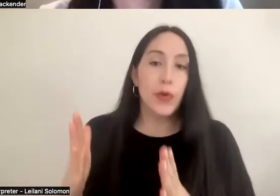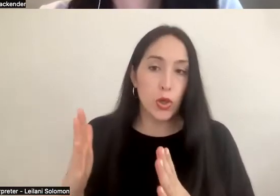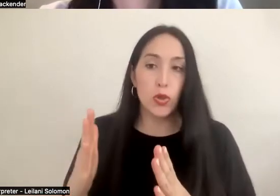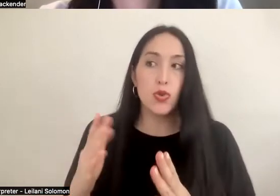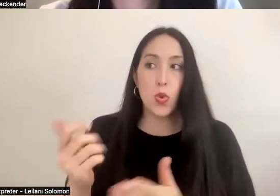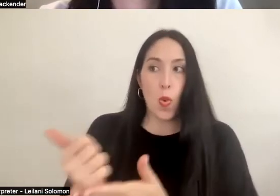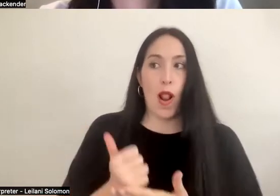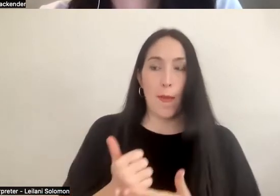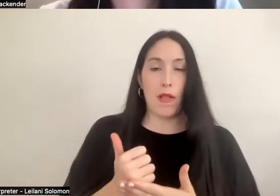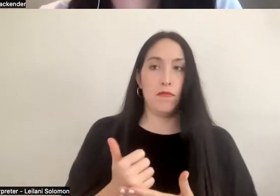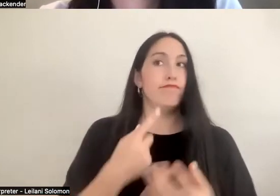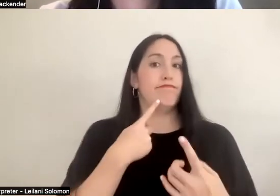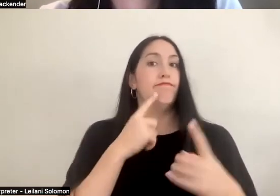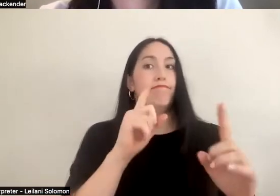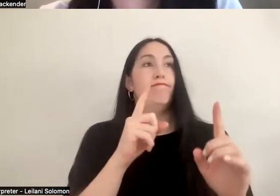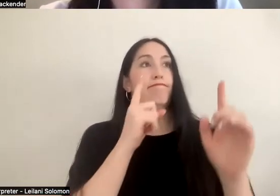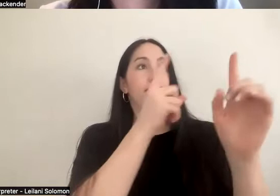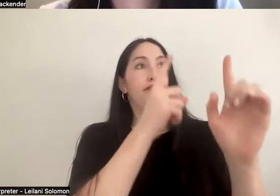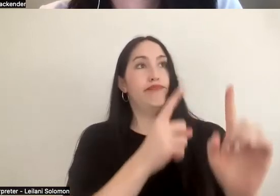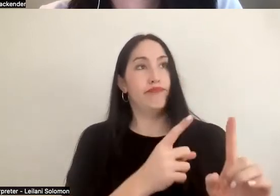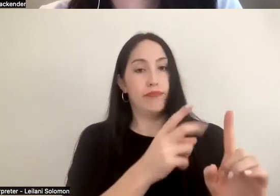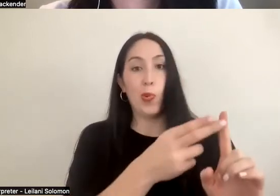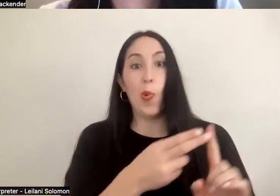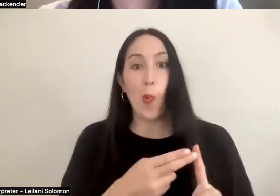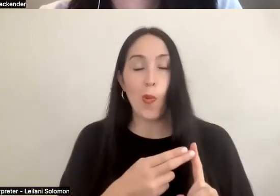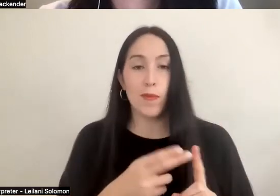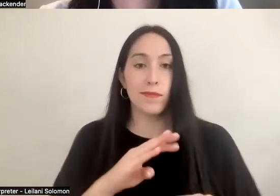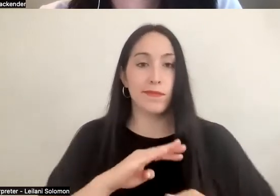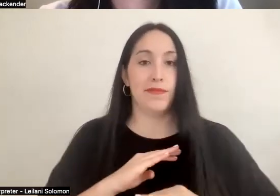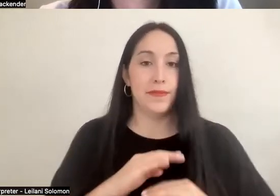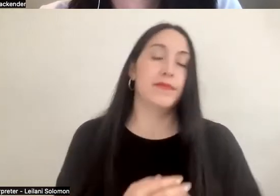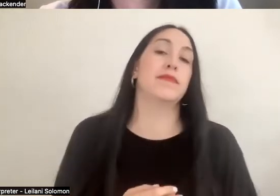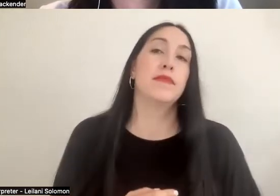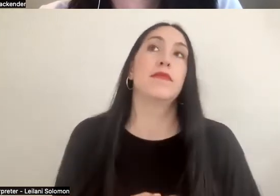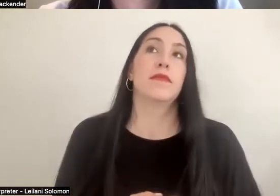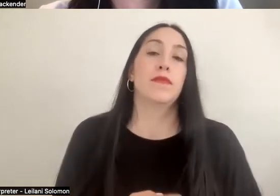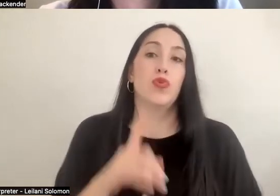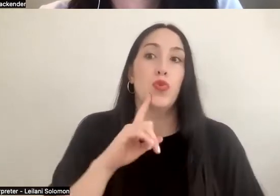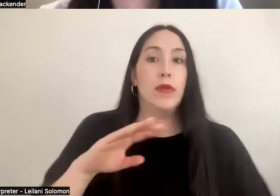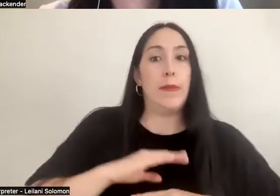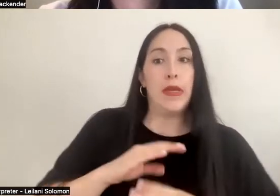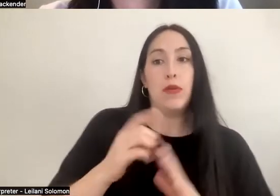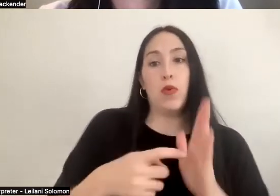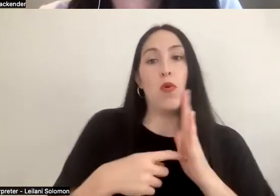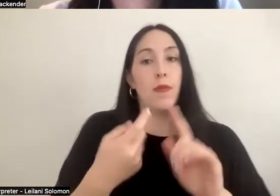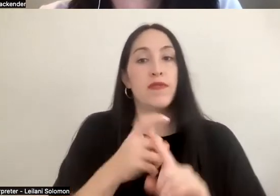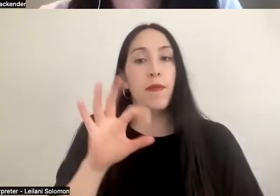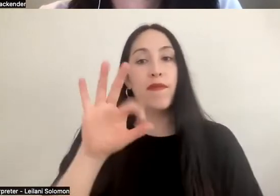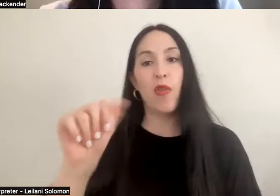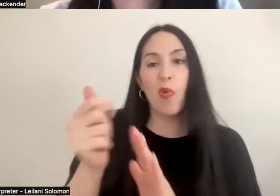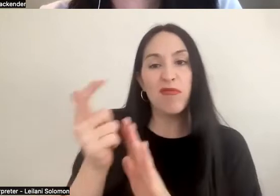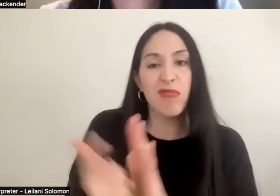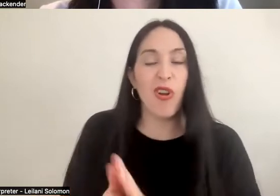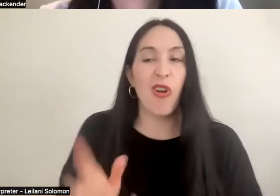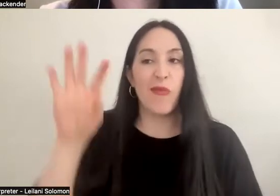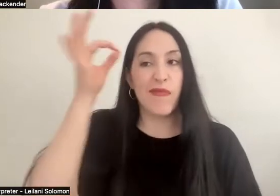goals and to meet the requirements that we're held to under Florida statute and federal statute.